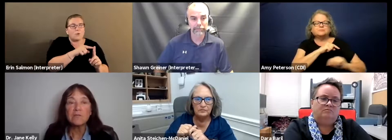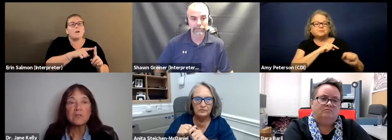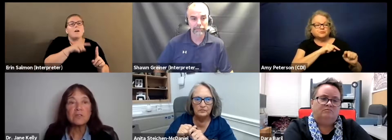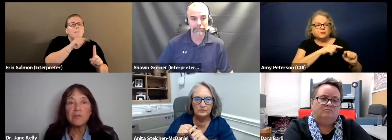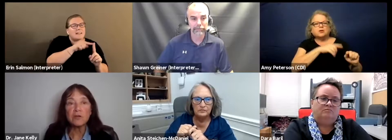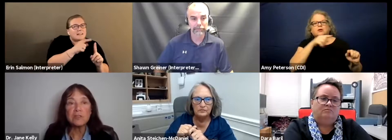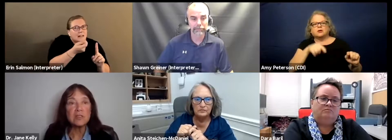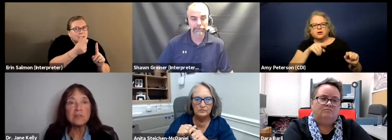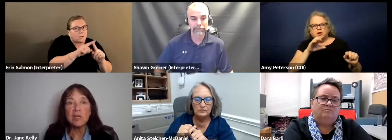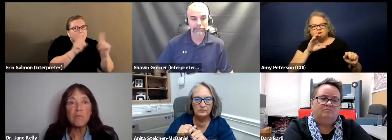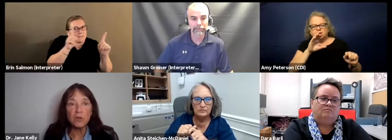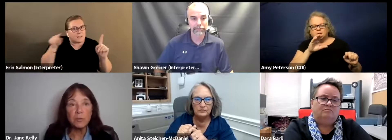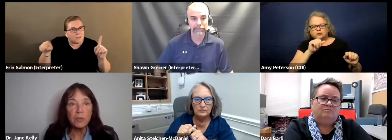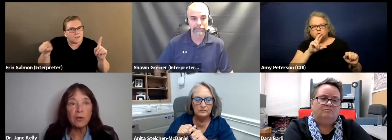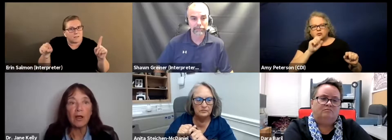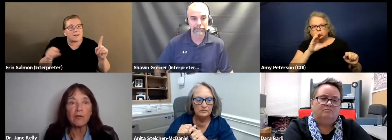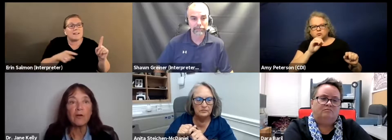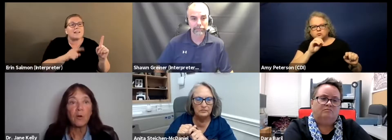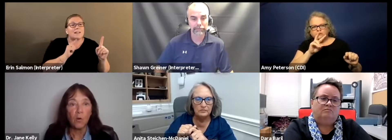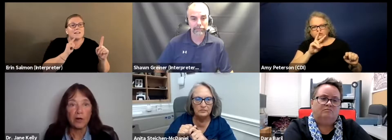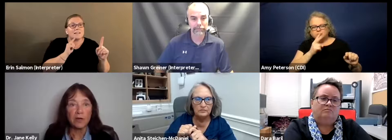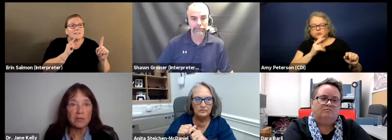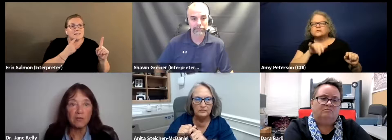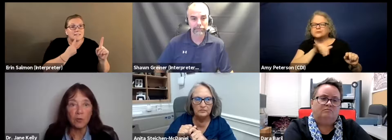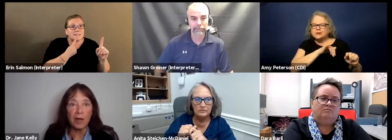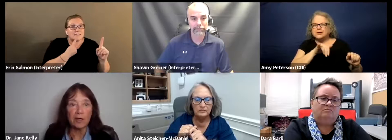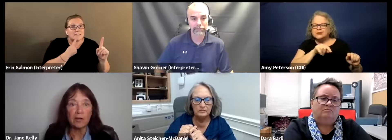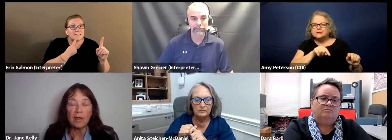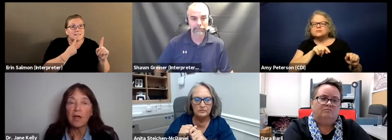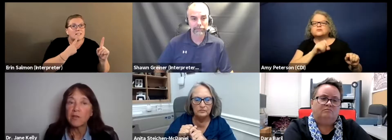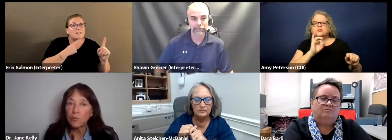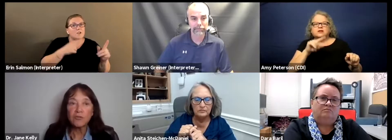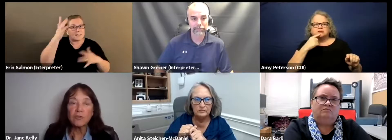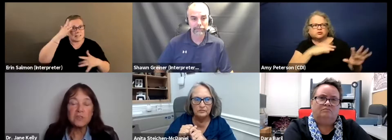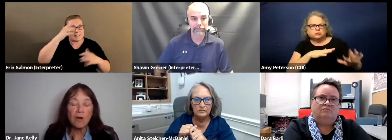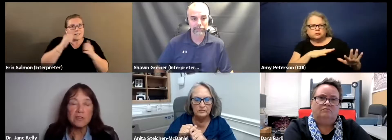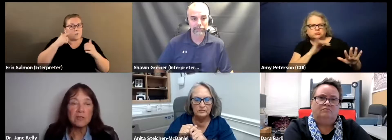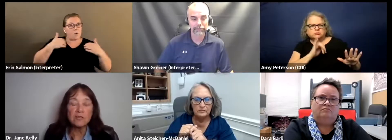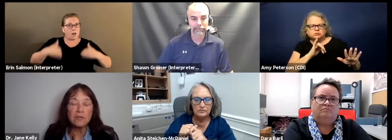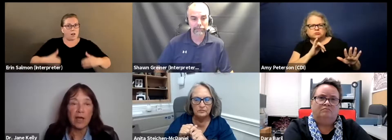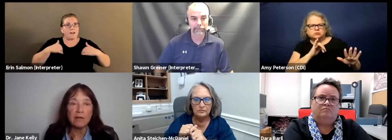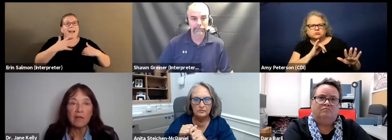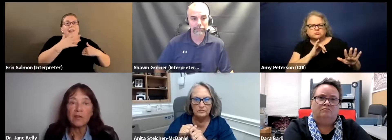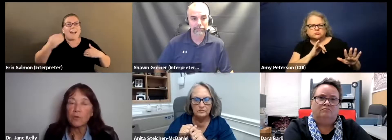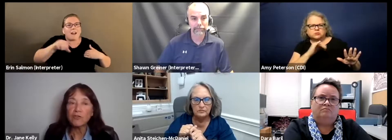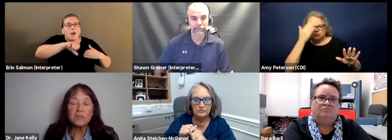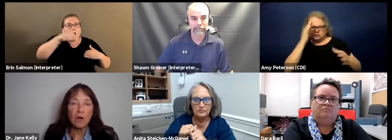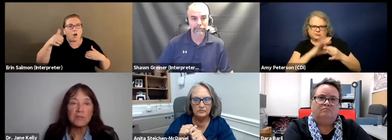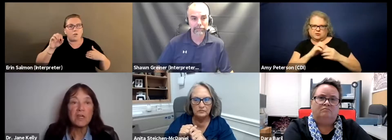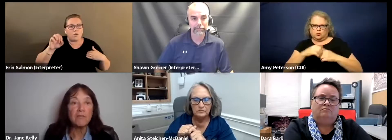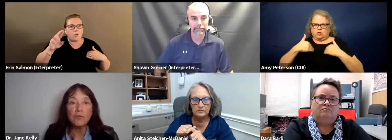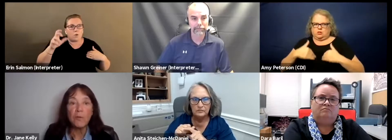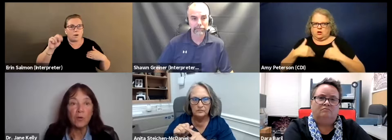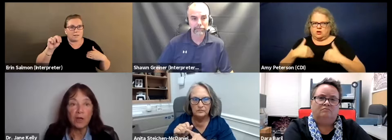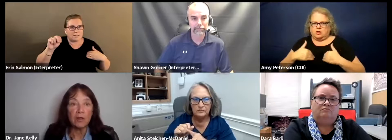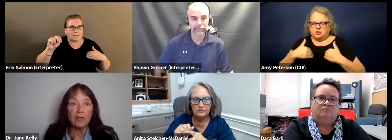It gives you severe disease in multiple other organs of your body. The original SARS didn't do that. The original SARS